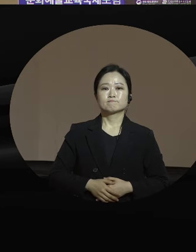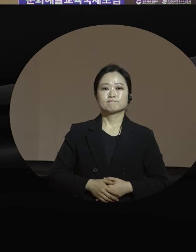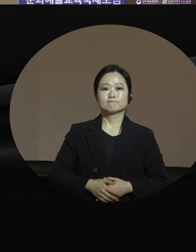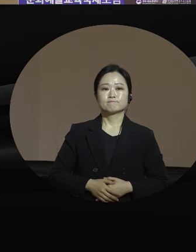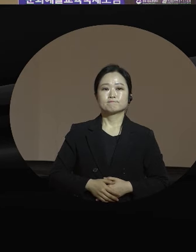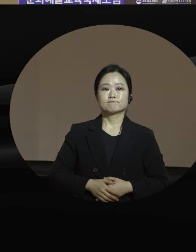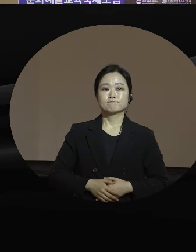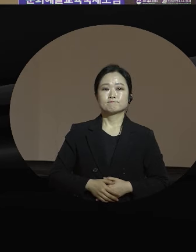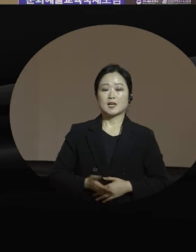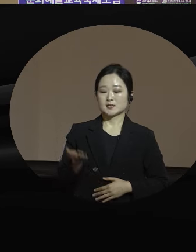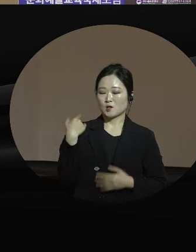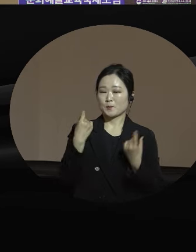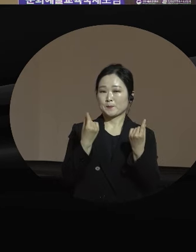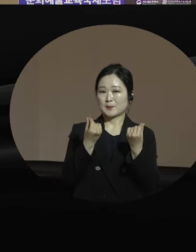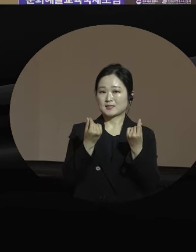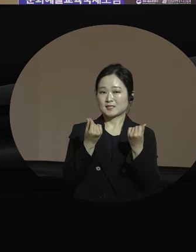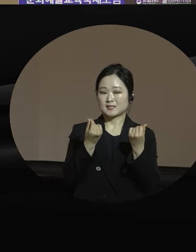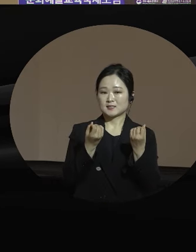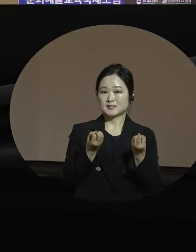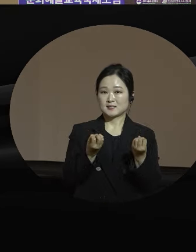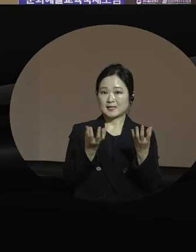the capital city of Ulaanbaatar.